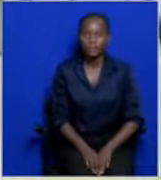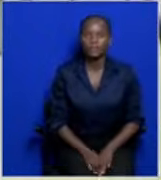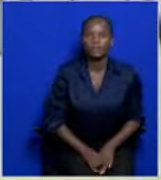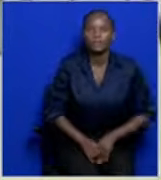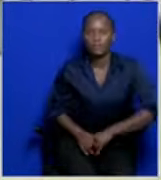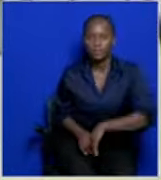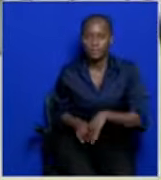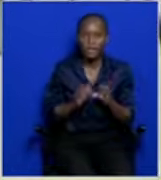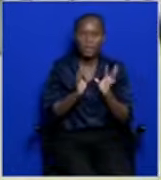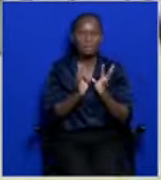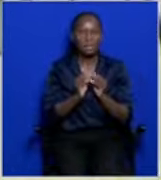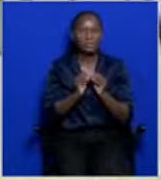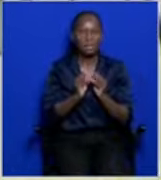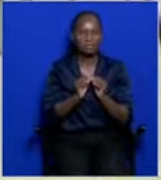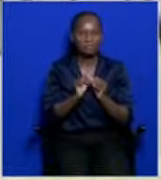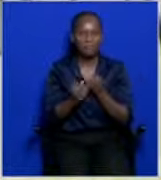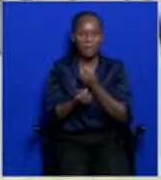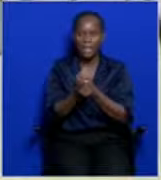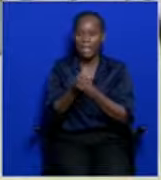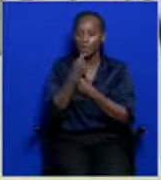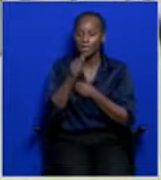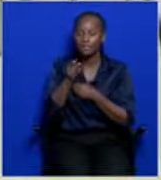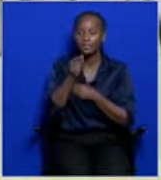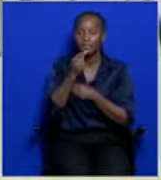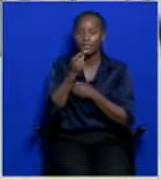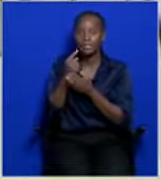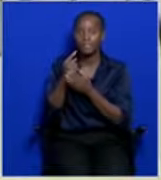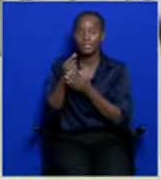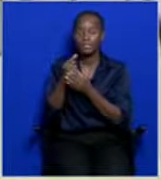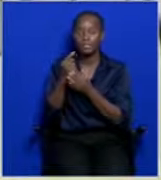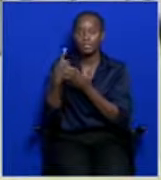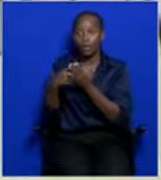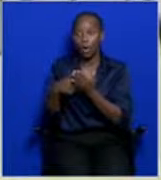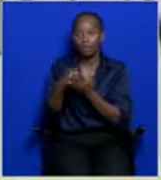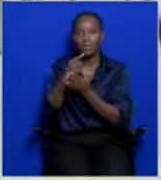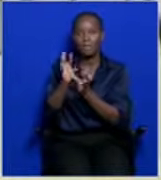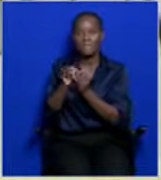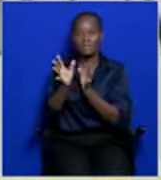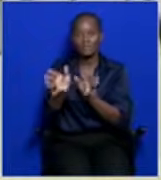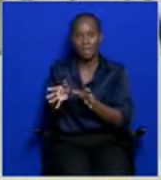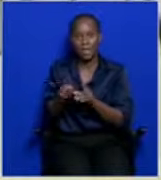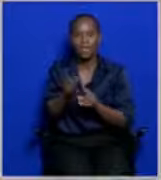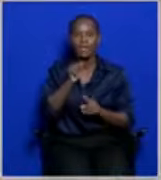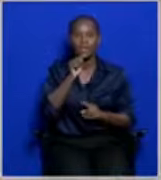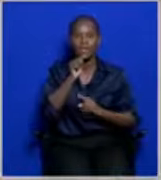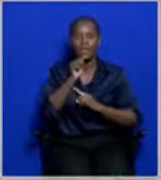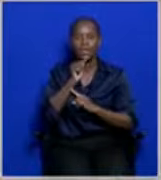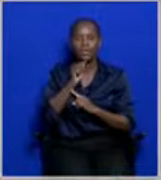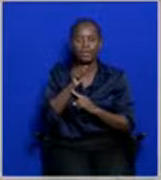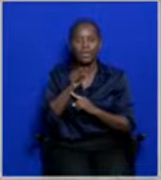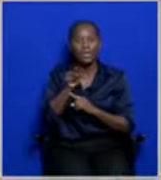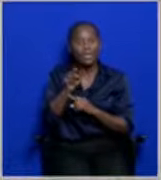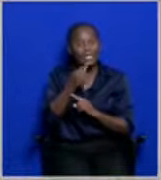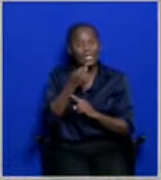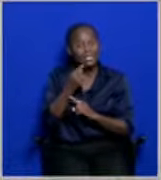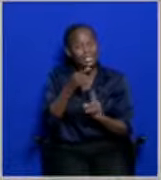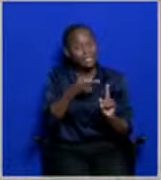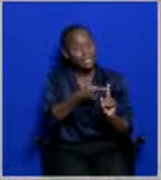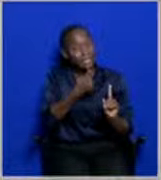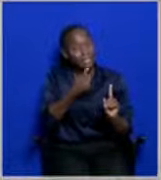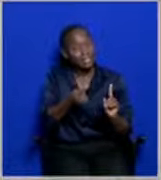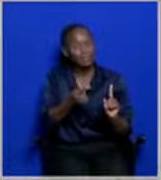only meeting. When he addressed to the executive director, he stated that there was